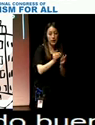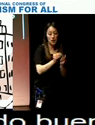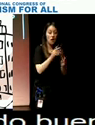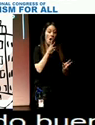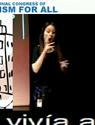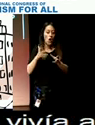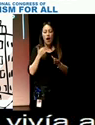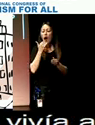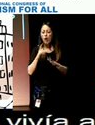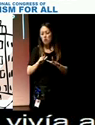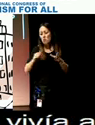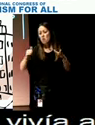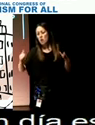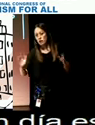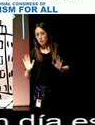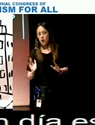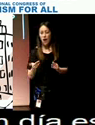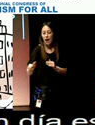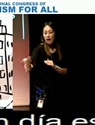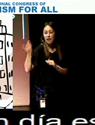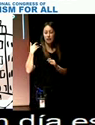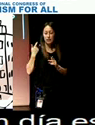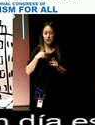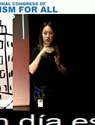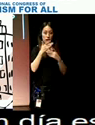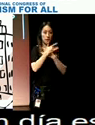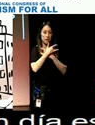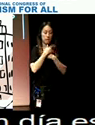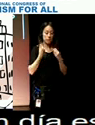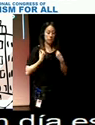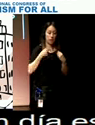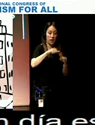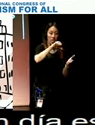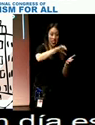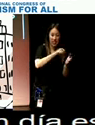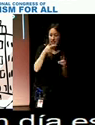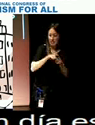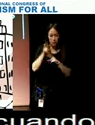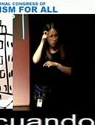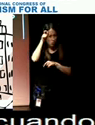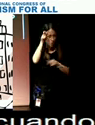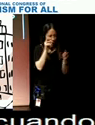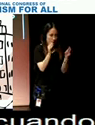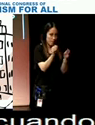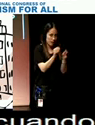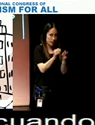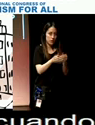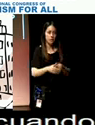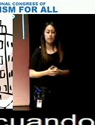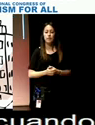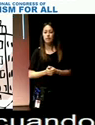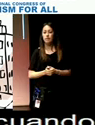was given there in that city, and they built on top